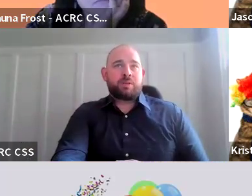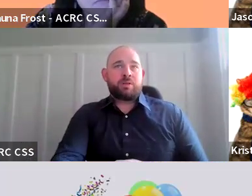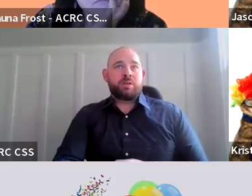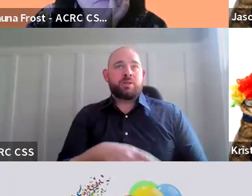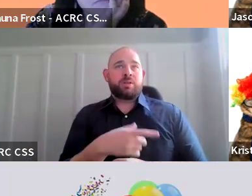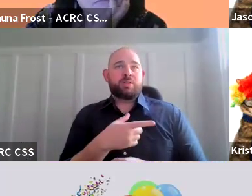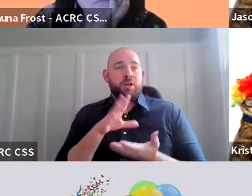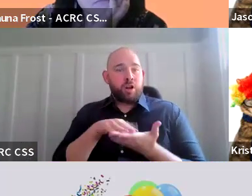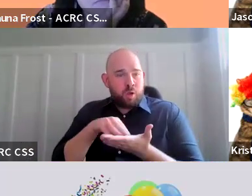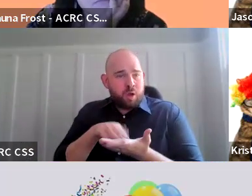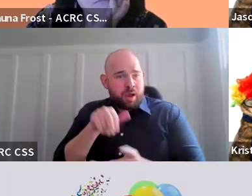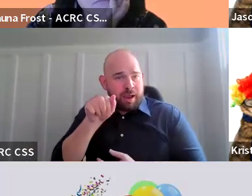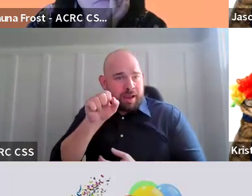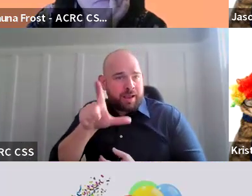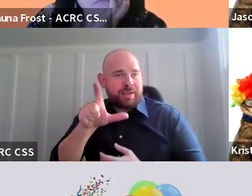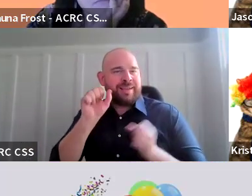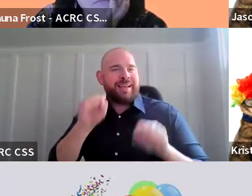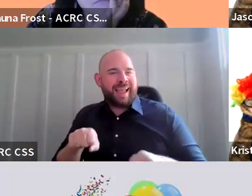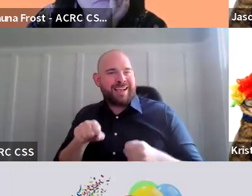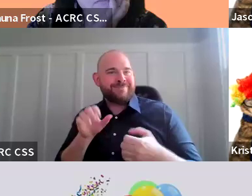and it's a standardized language.